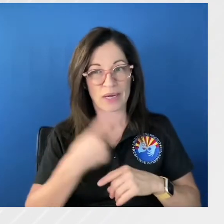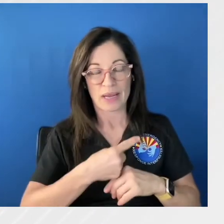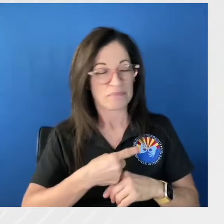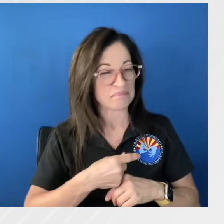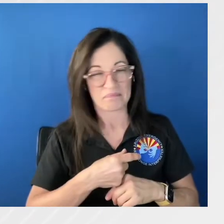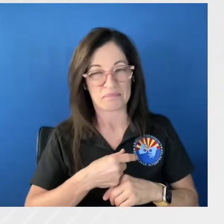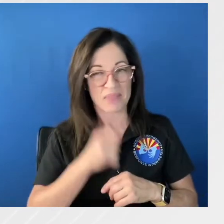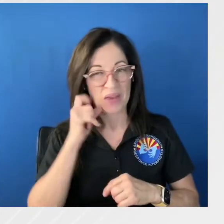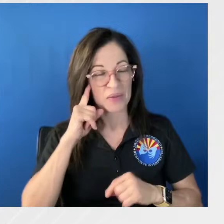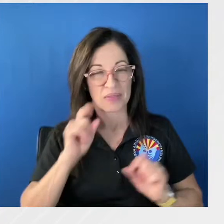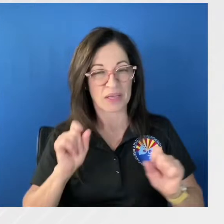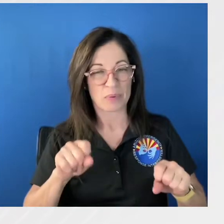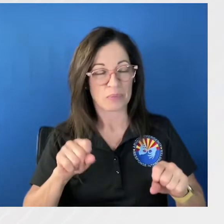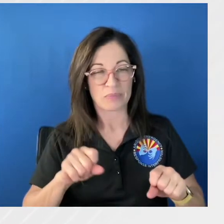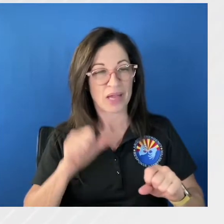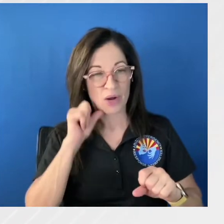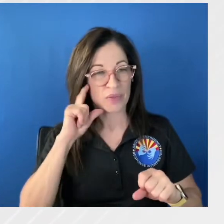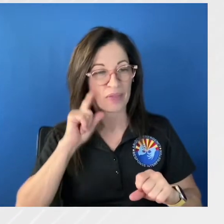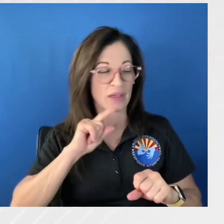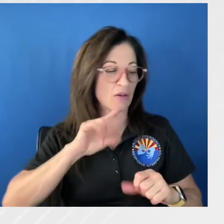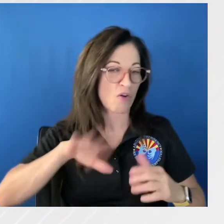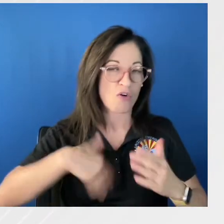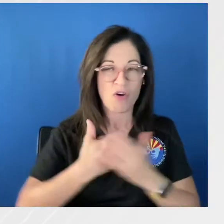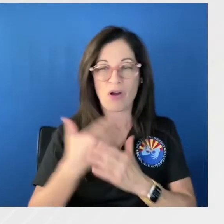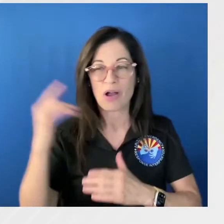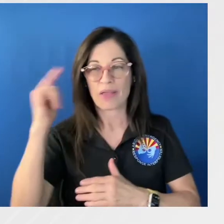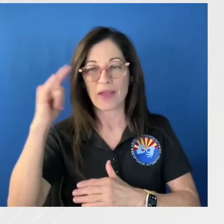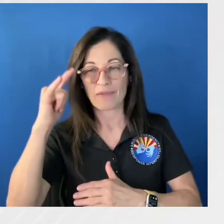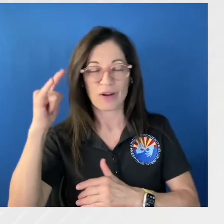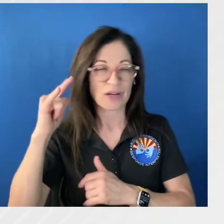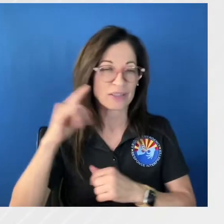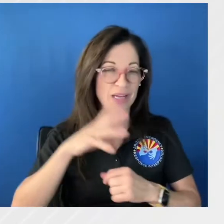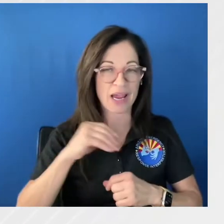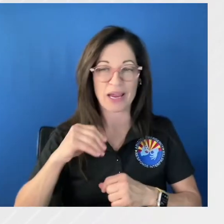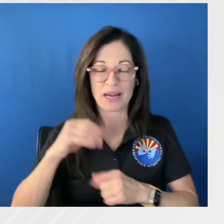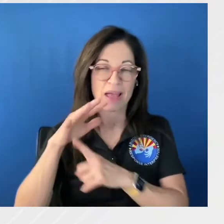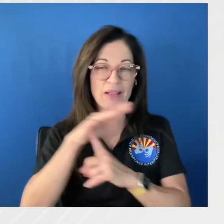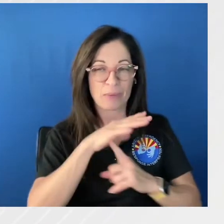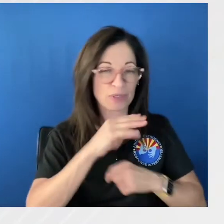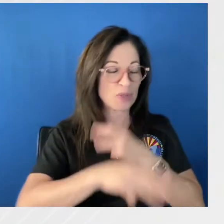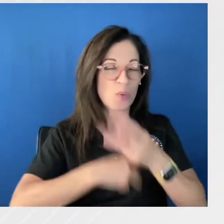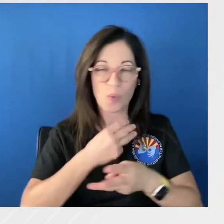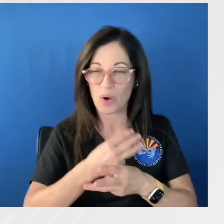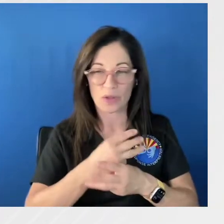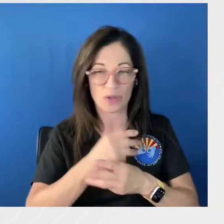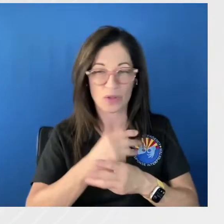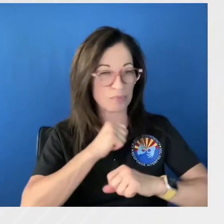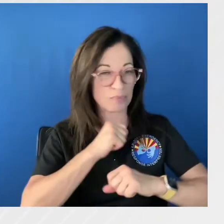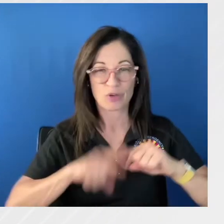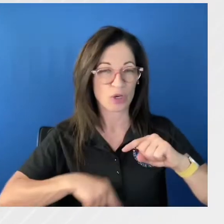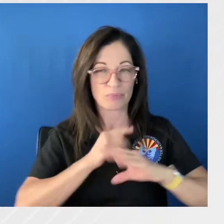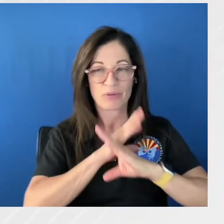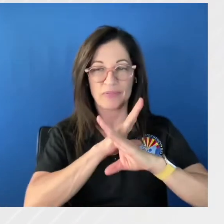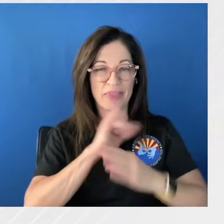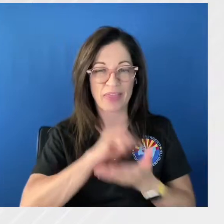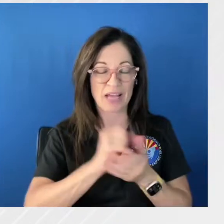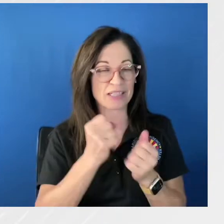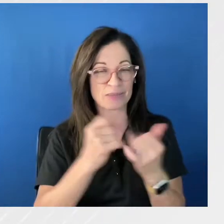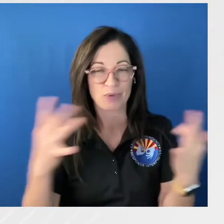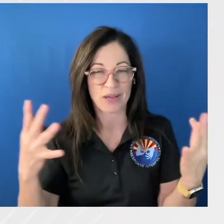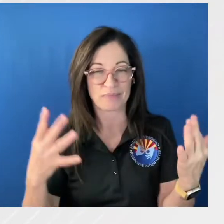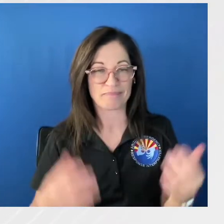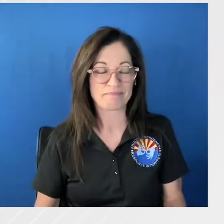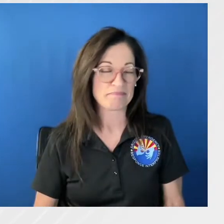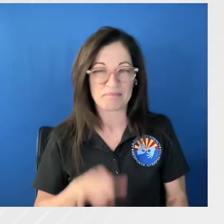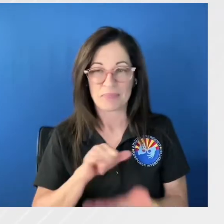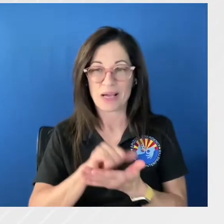world could not have prevented that from happening. We certainly could have tried, and we do try, but I don't know that would have been possible. So